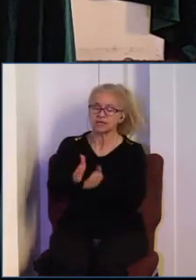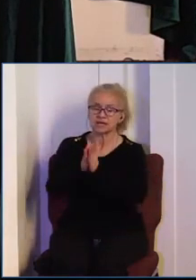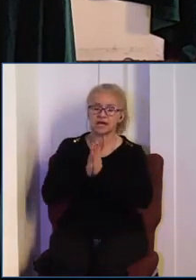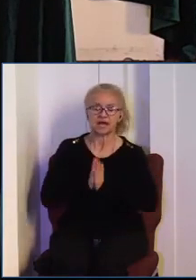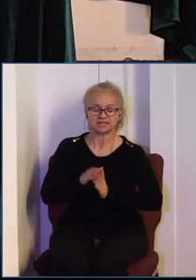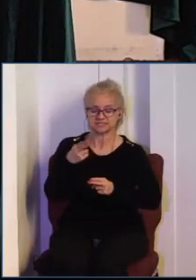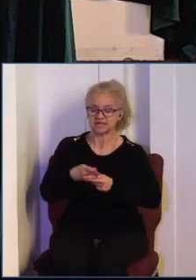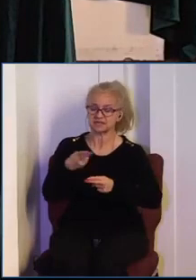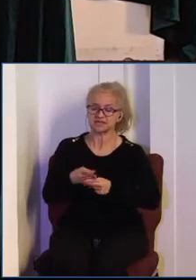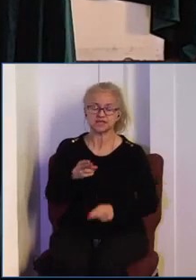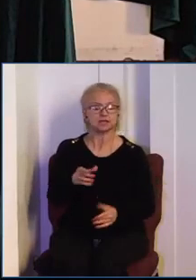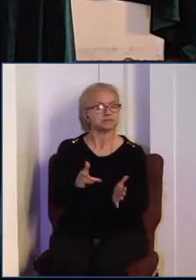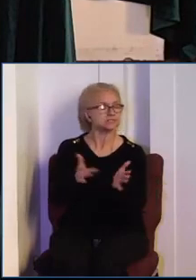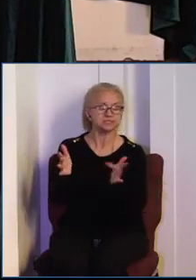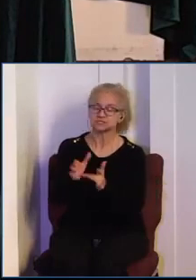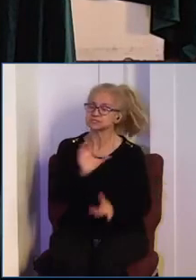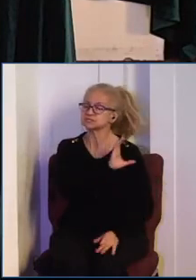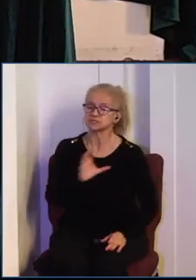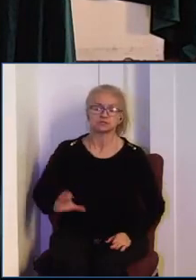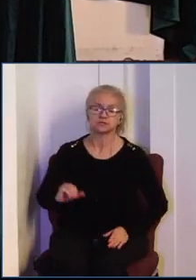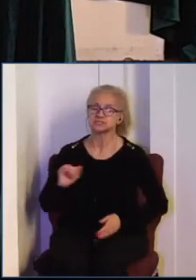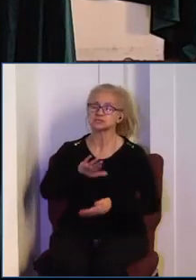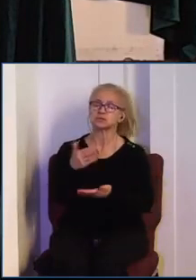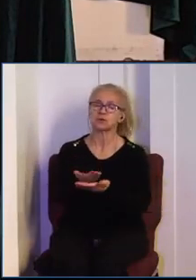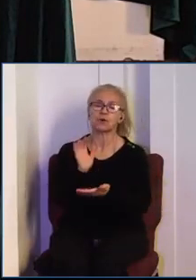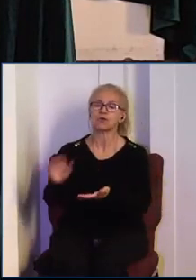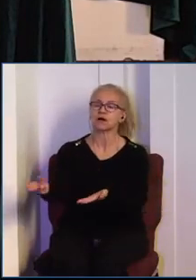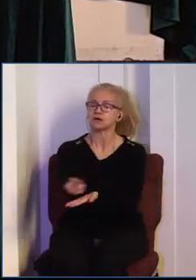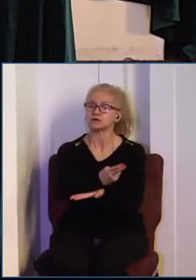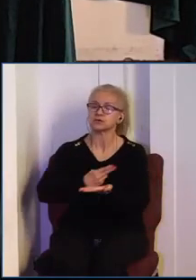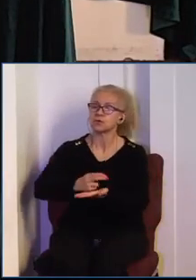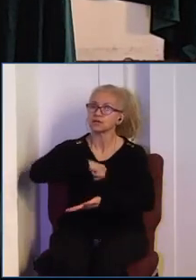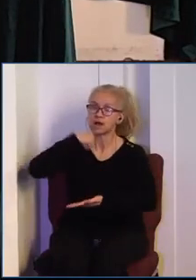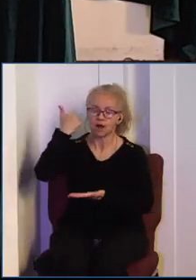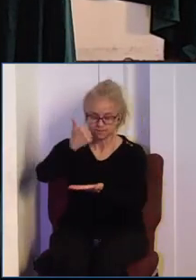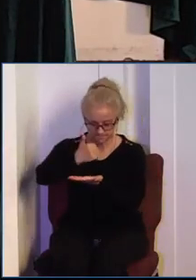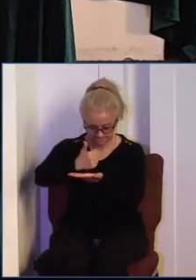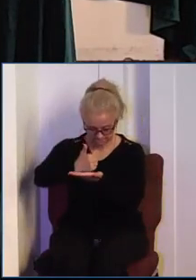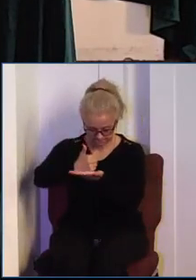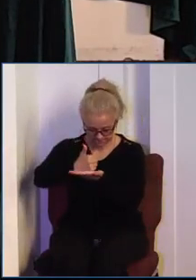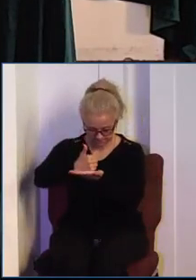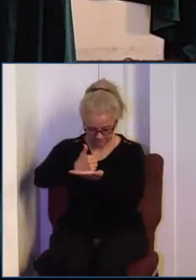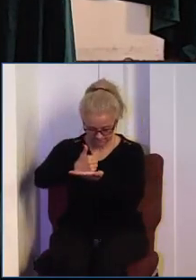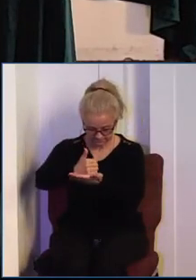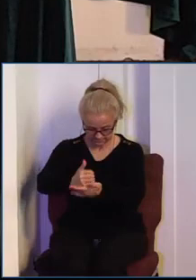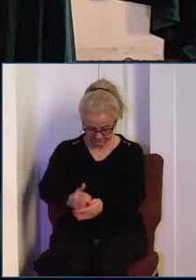Jesus our Christ and all that is holy. Amen.